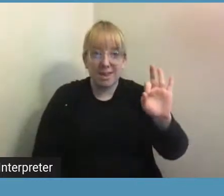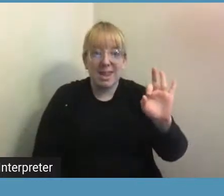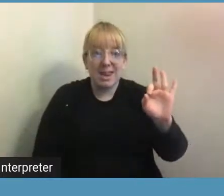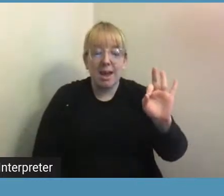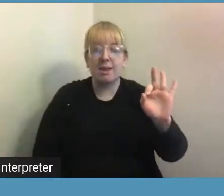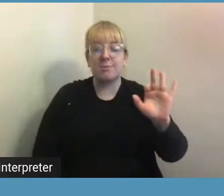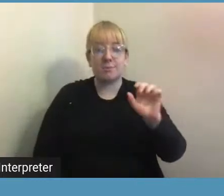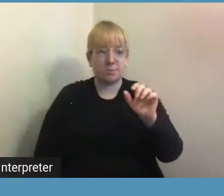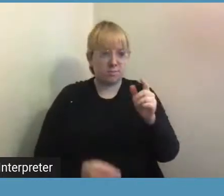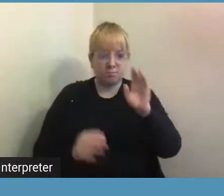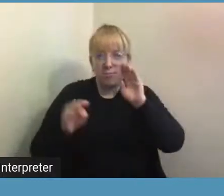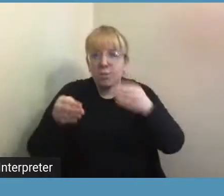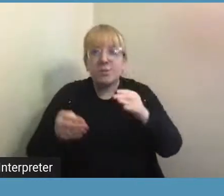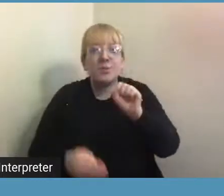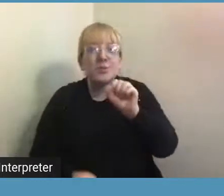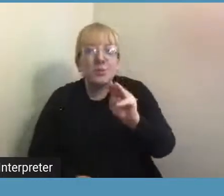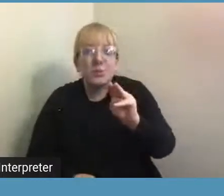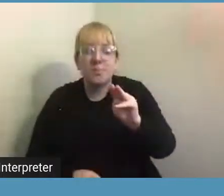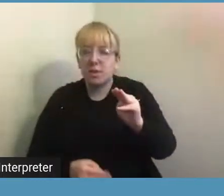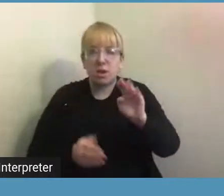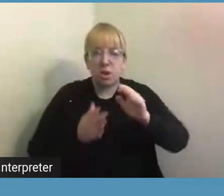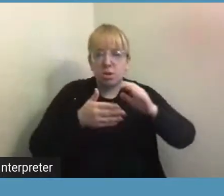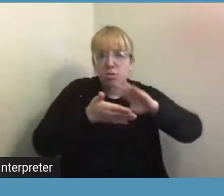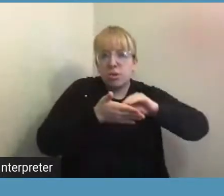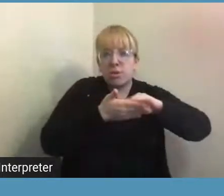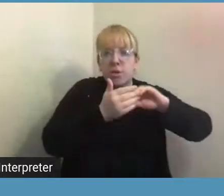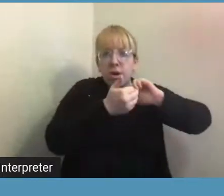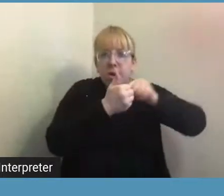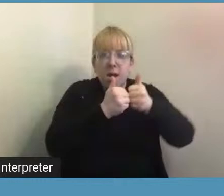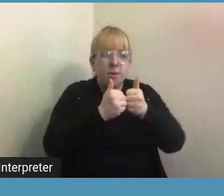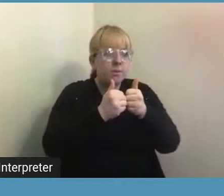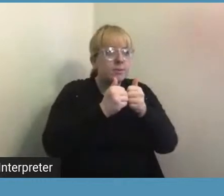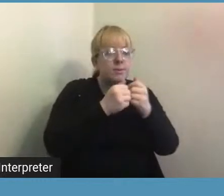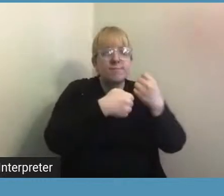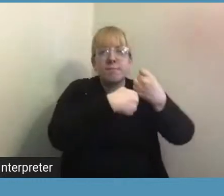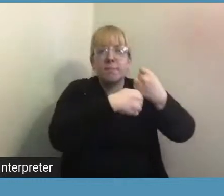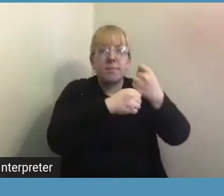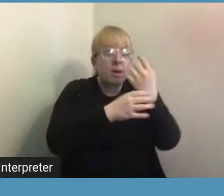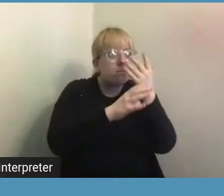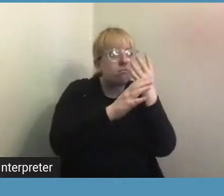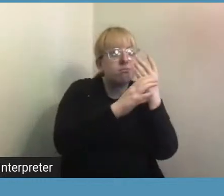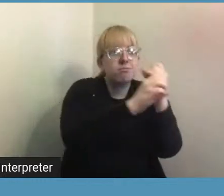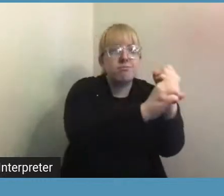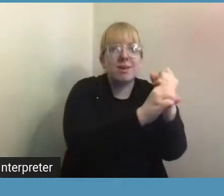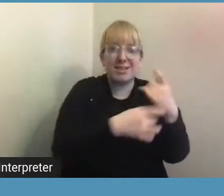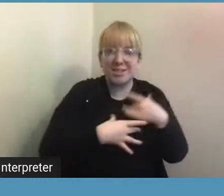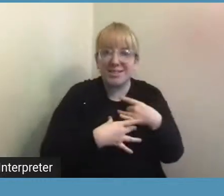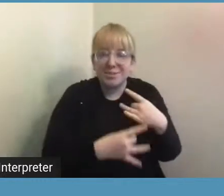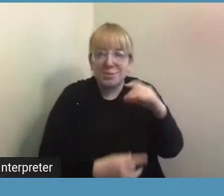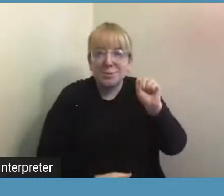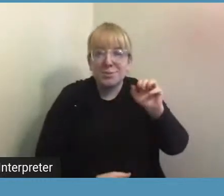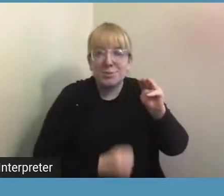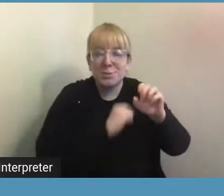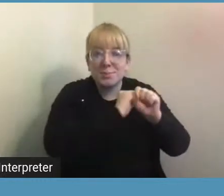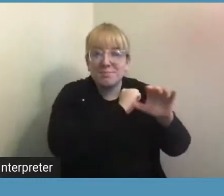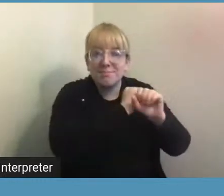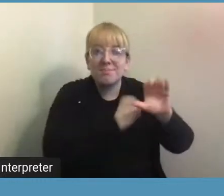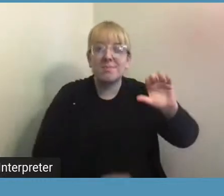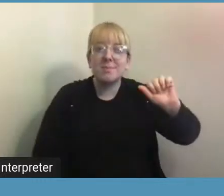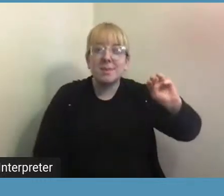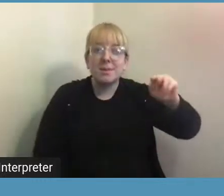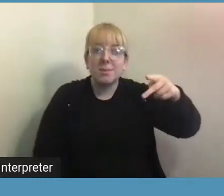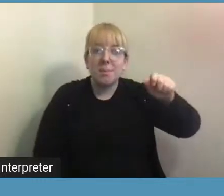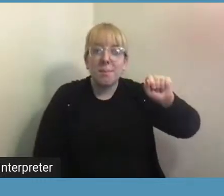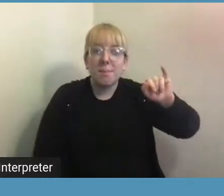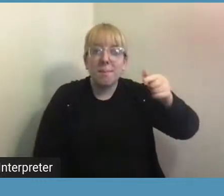media campaigns for museums. This module is brought to you by the Digital Empowerment Project for Small Museums, a